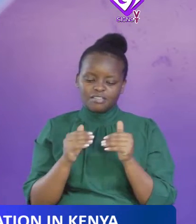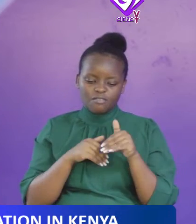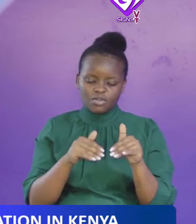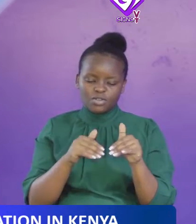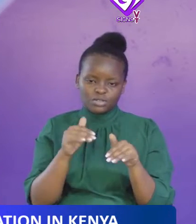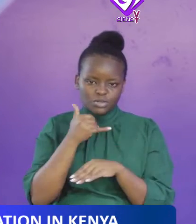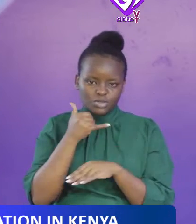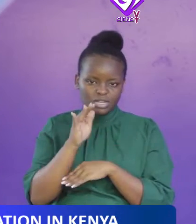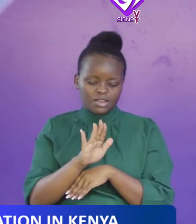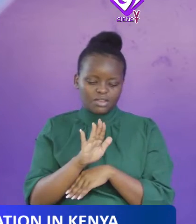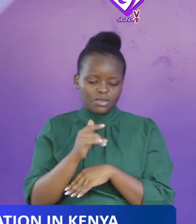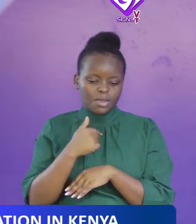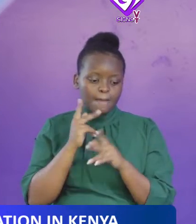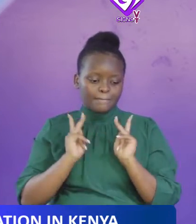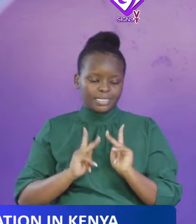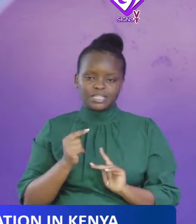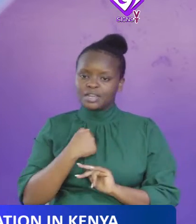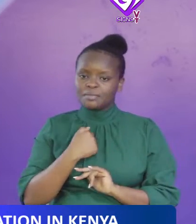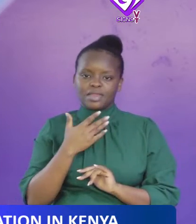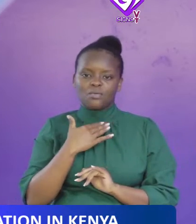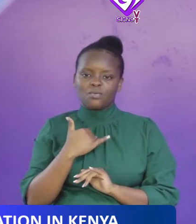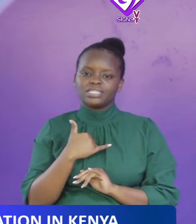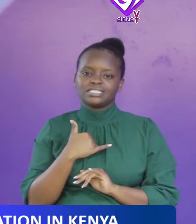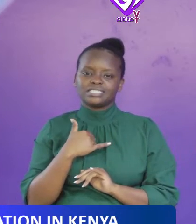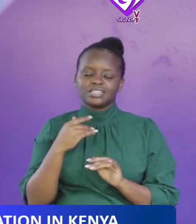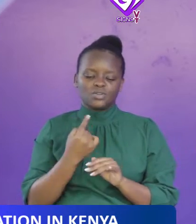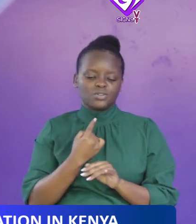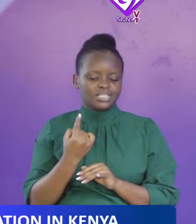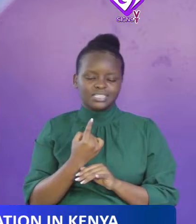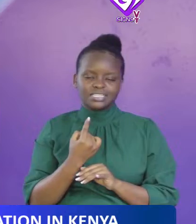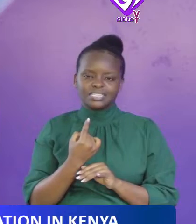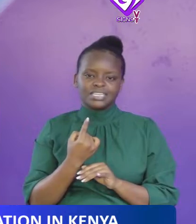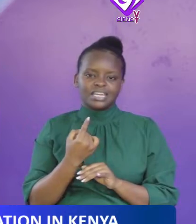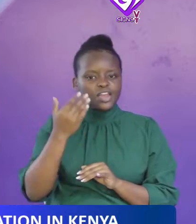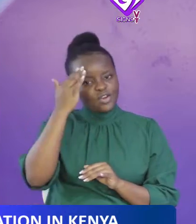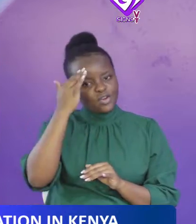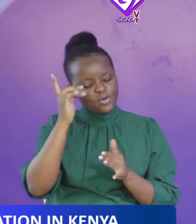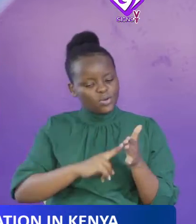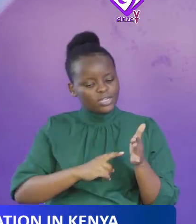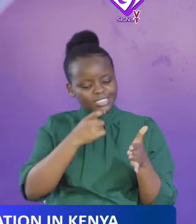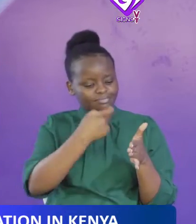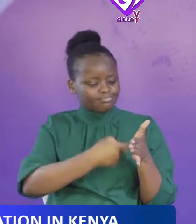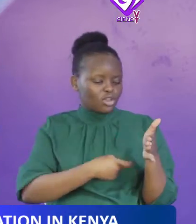call. Personally, I am sold. Now I only need to figure out the affordability.